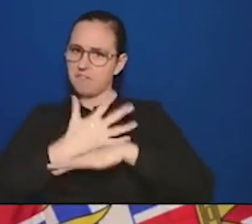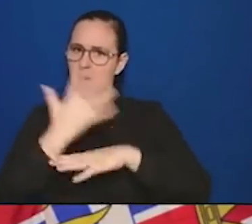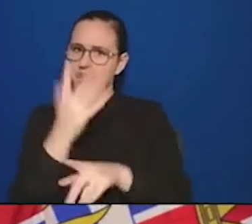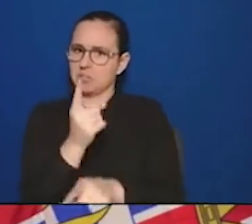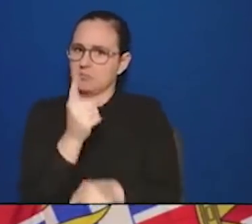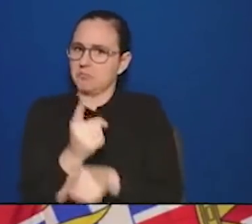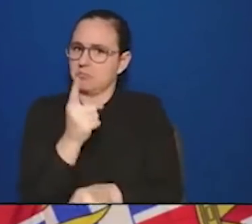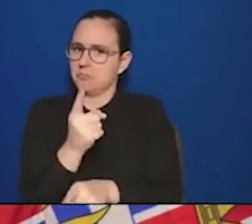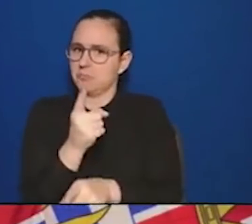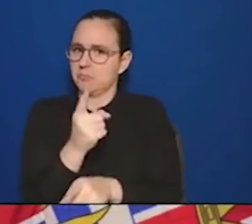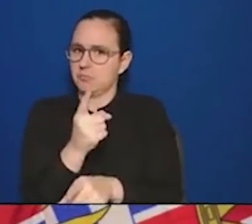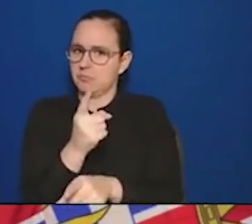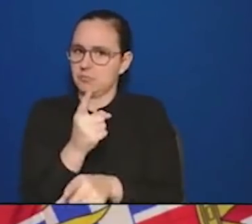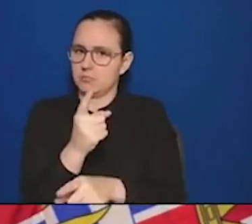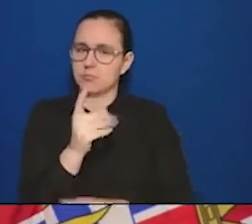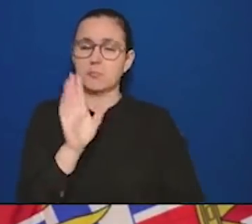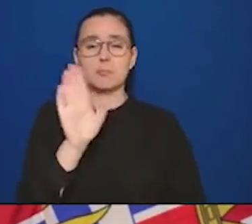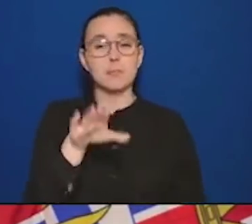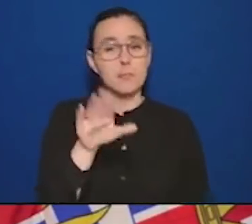still hurting, and